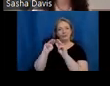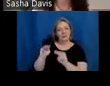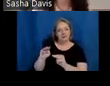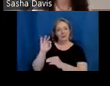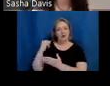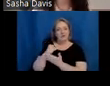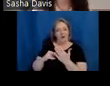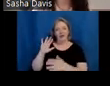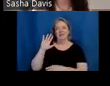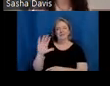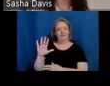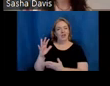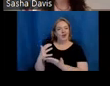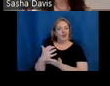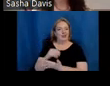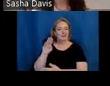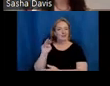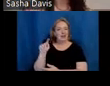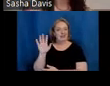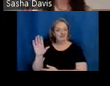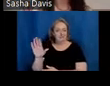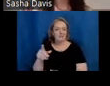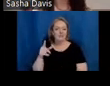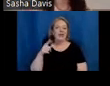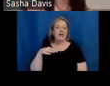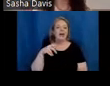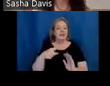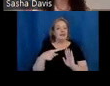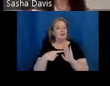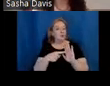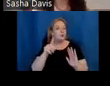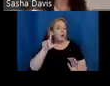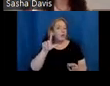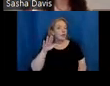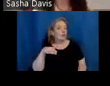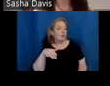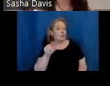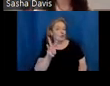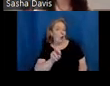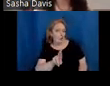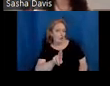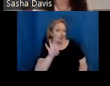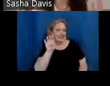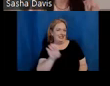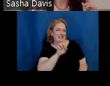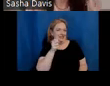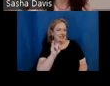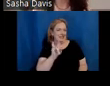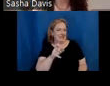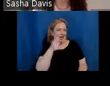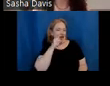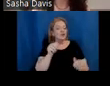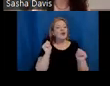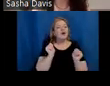shows a lower East Side Girl. This is not an Upper East Side Girl, lower East Side Girl, dressed as a flapper. So she has a